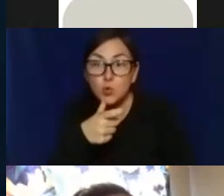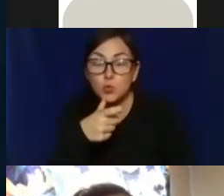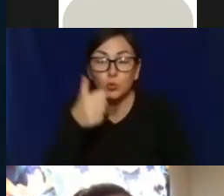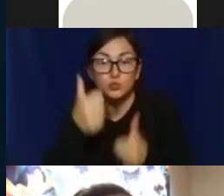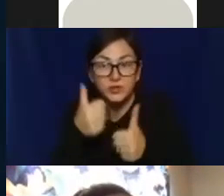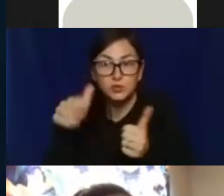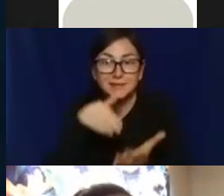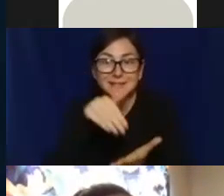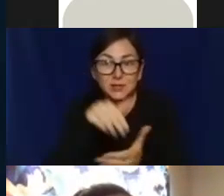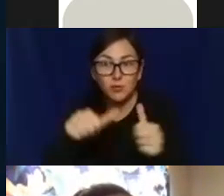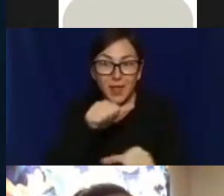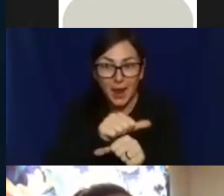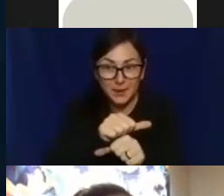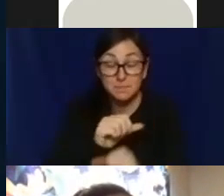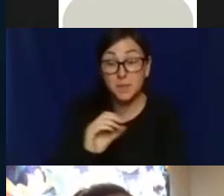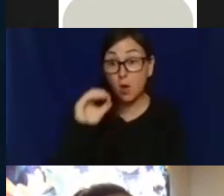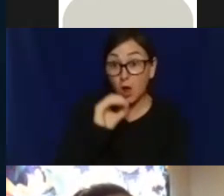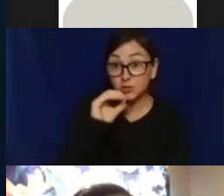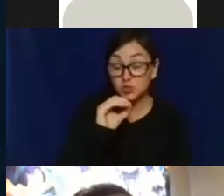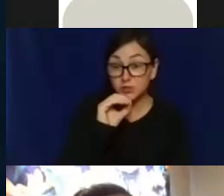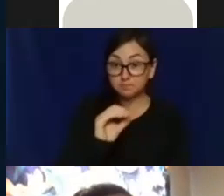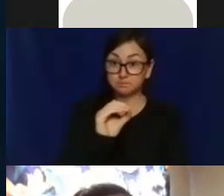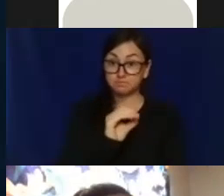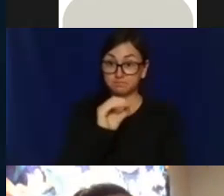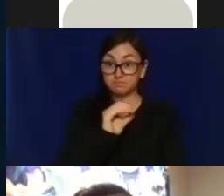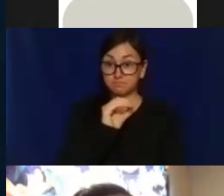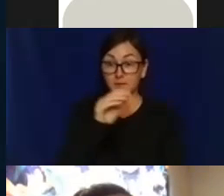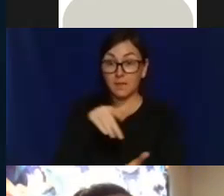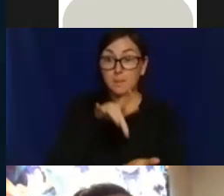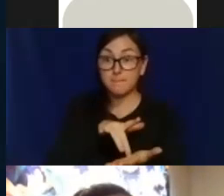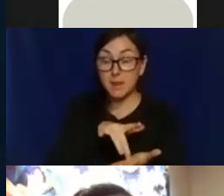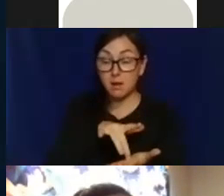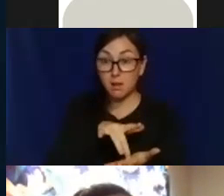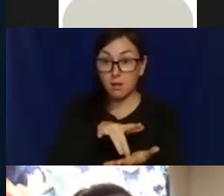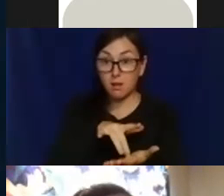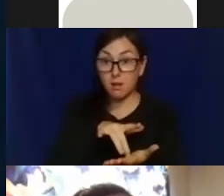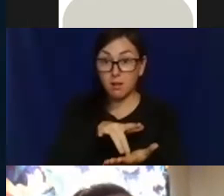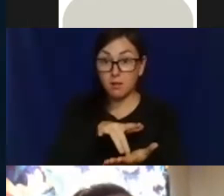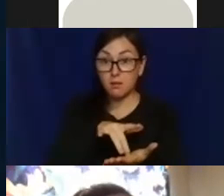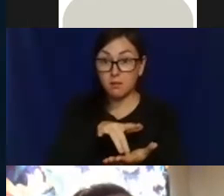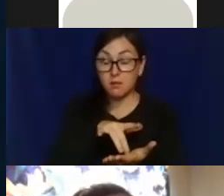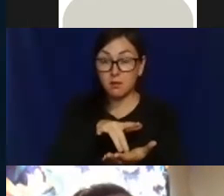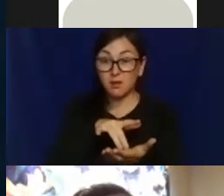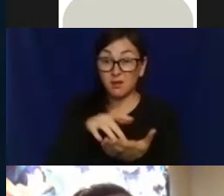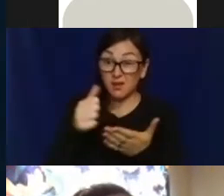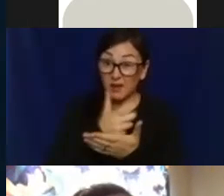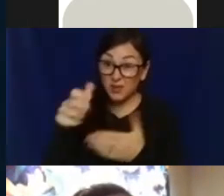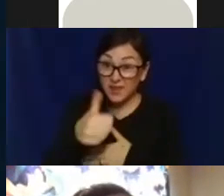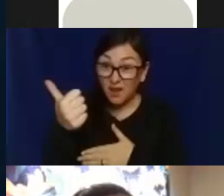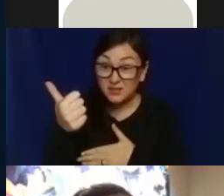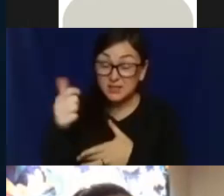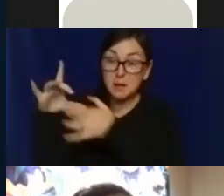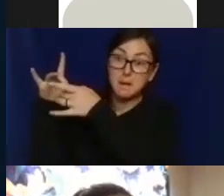that oxygen's sitting there in the middle, and then everything else that you have in that structure is